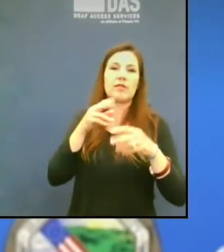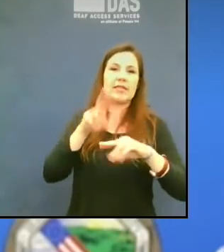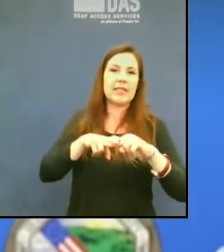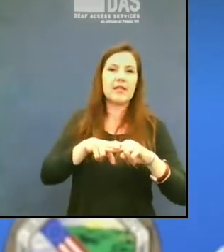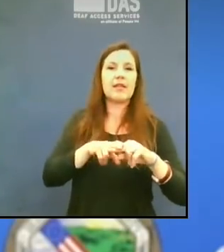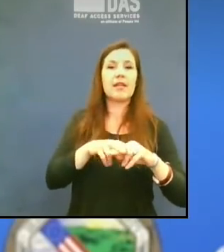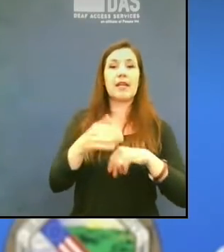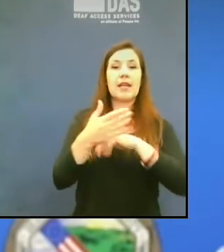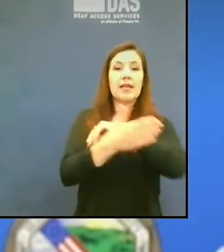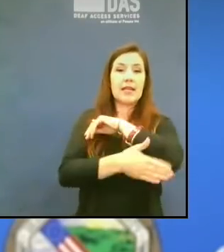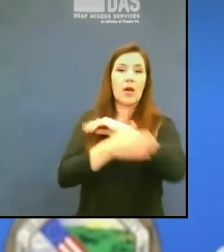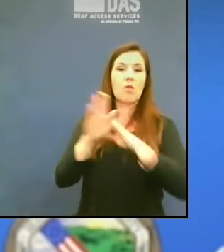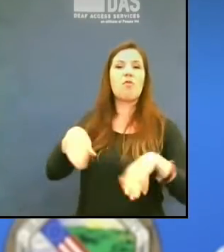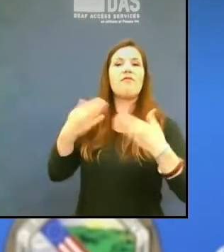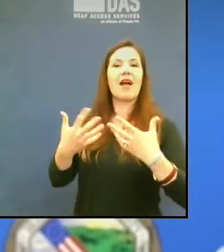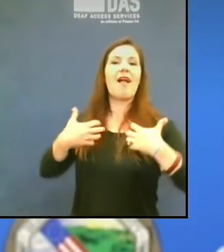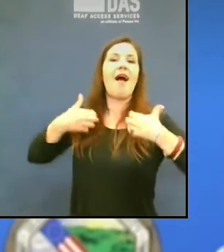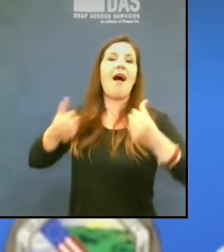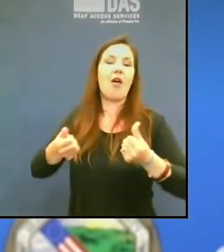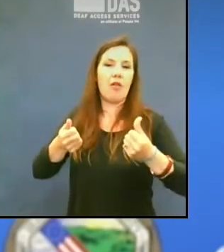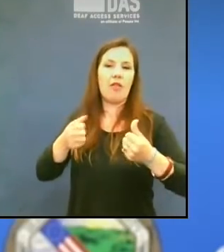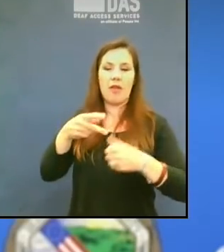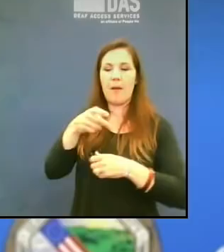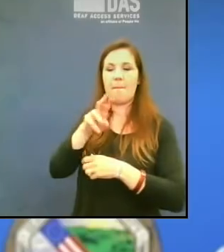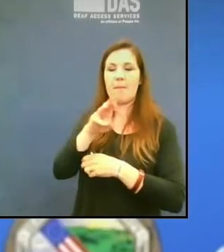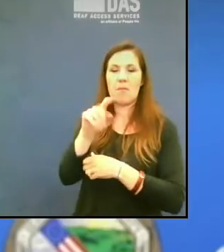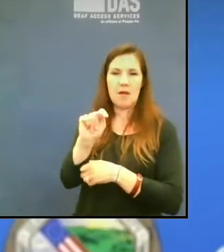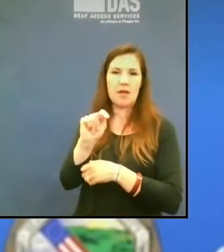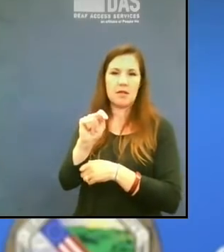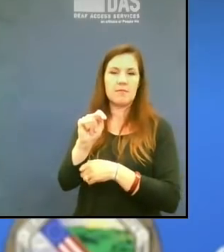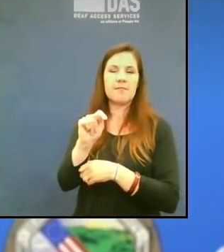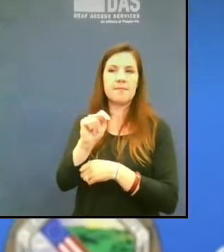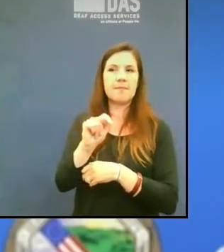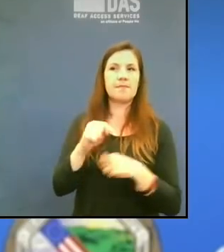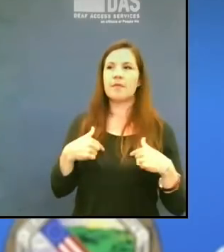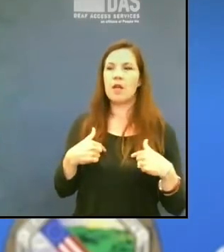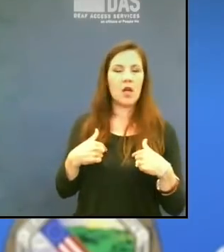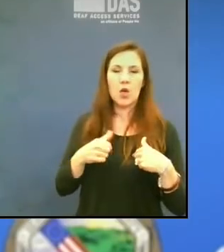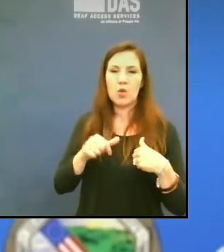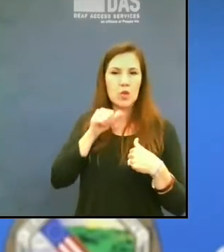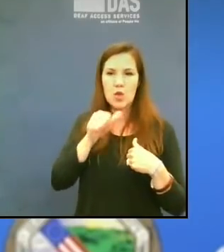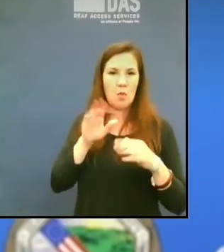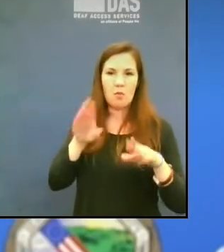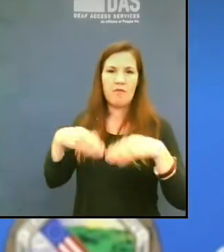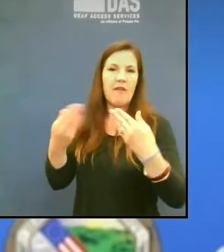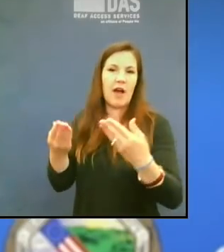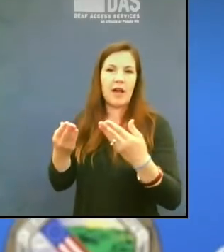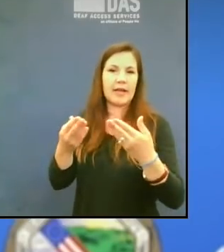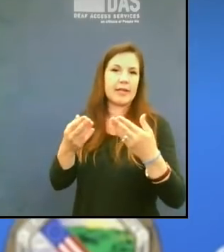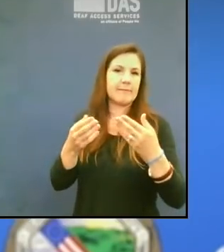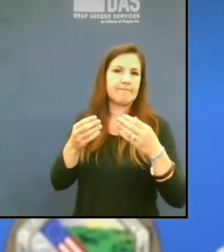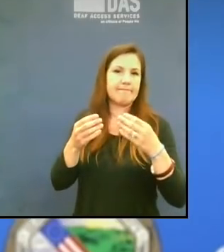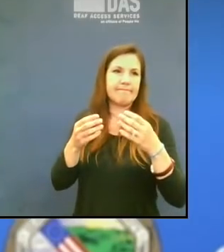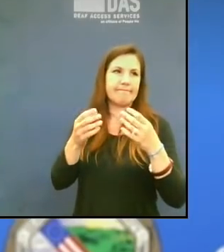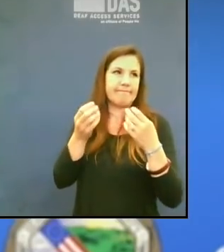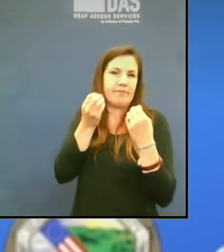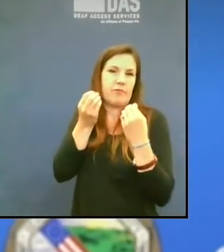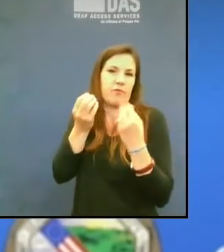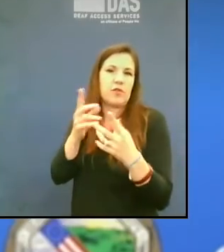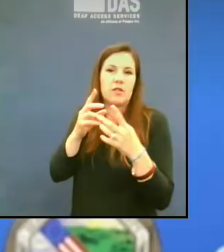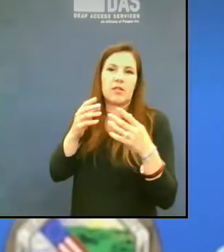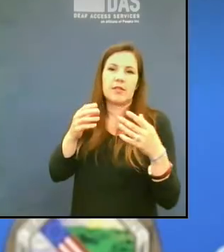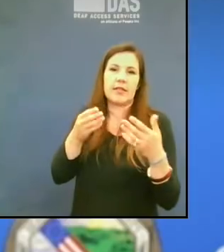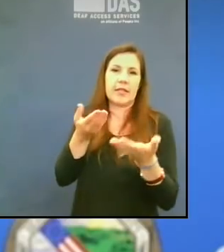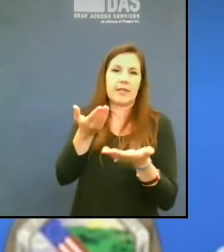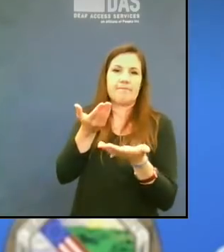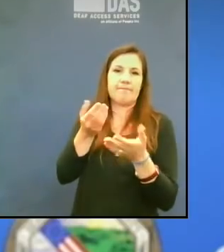permit. It generally does not provide permits for outdoor activity. That is usually the town or city